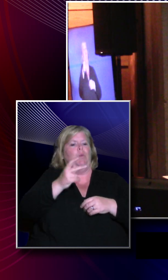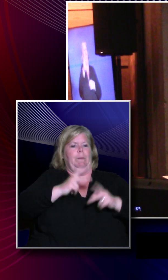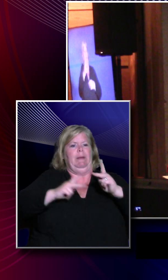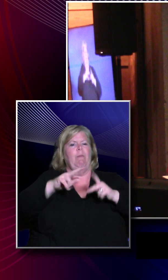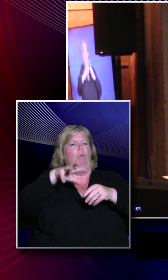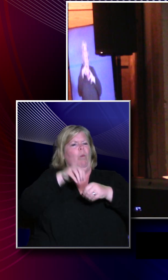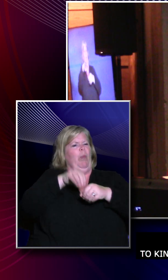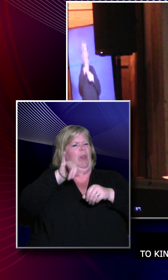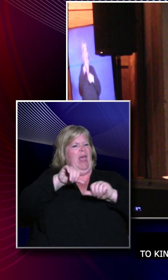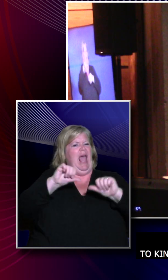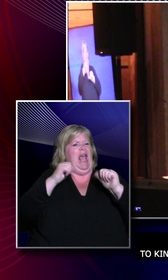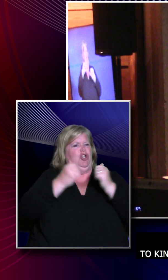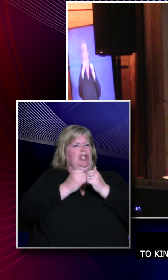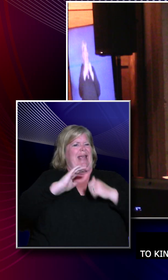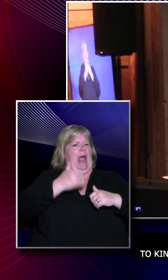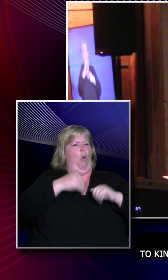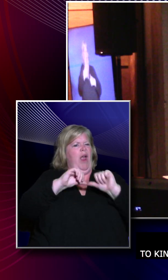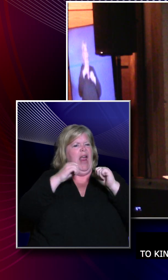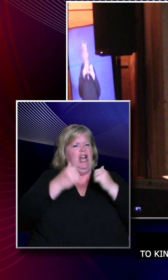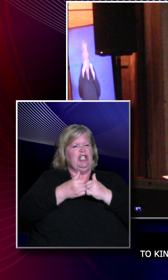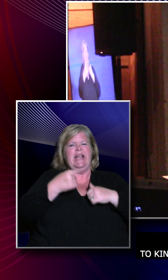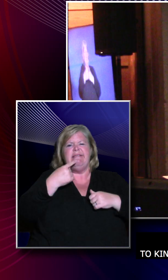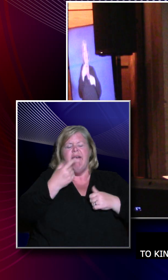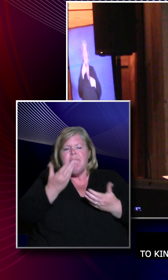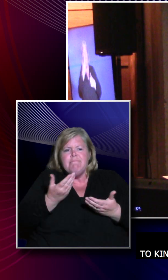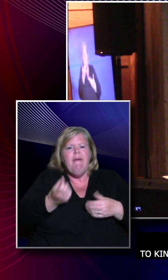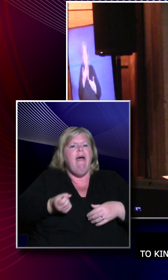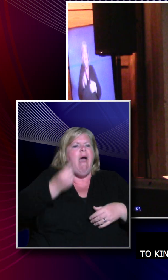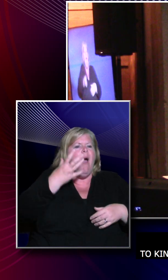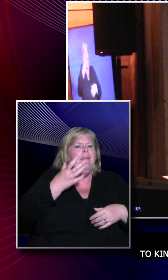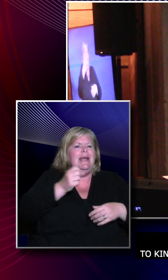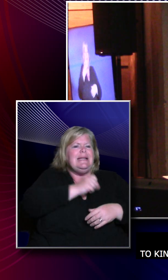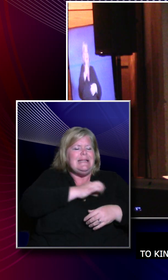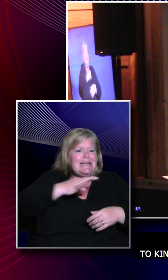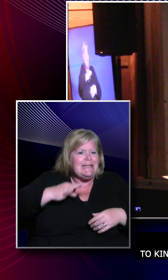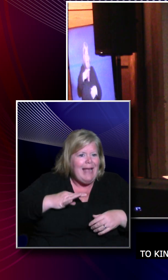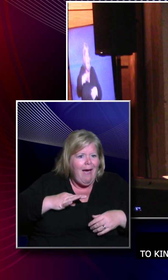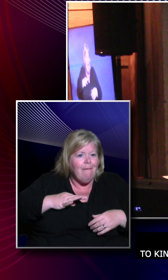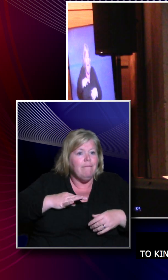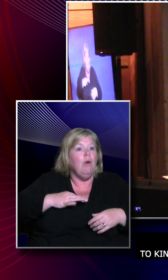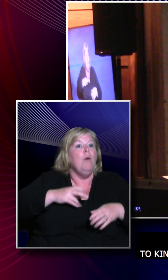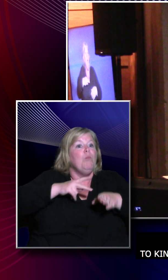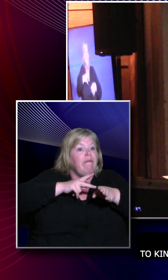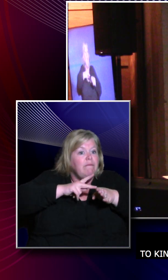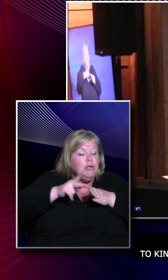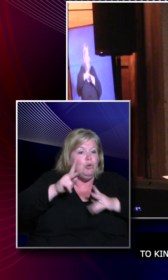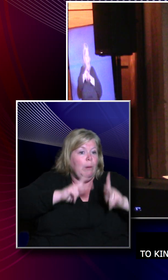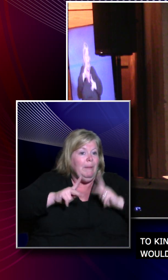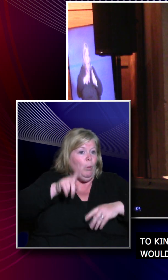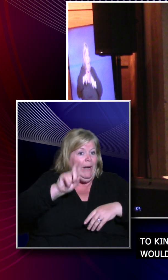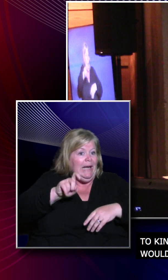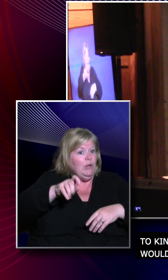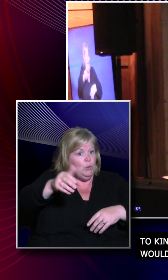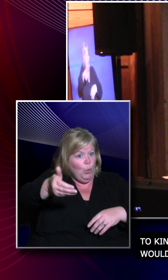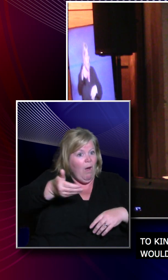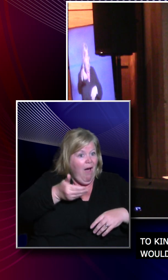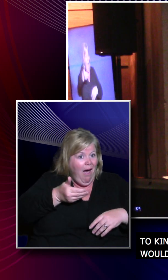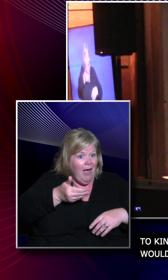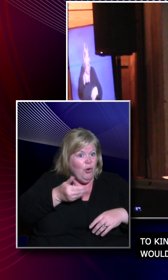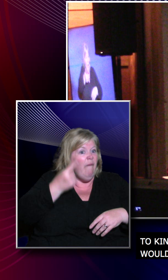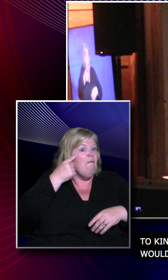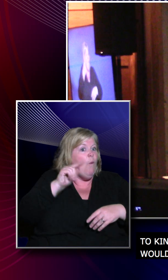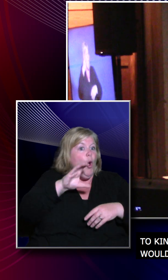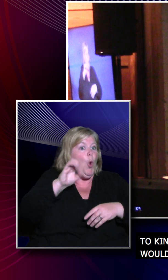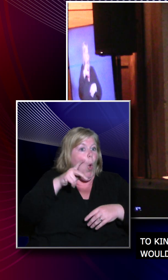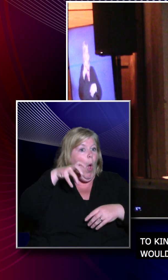of estimate how many staff professionals we would need to hire in the co-ops